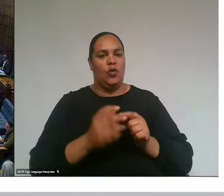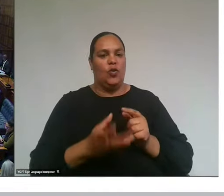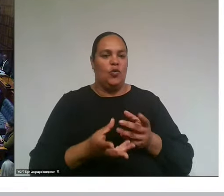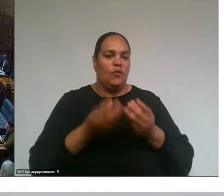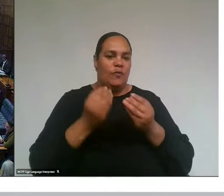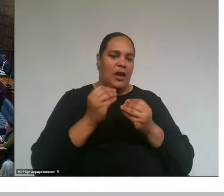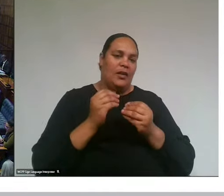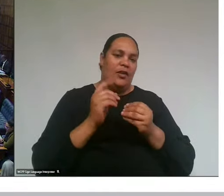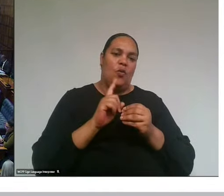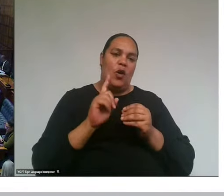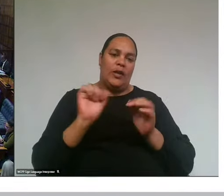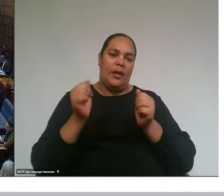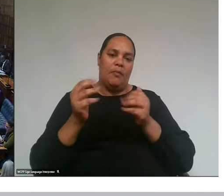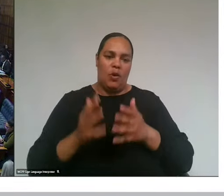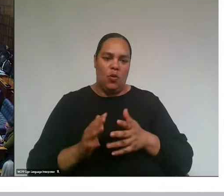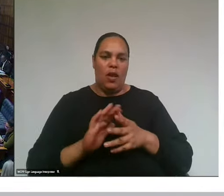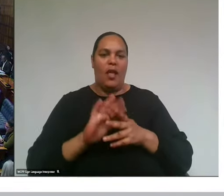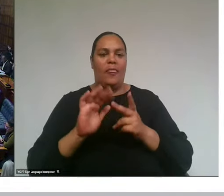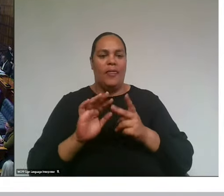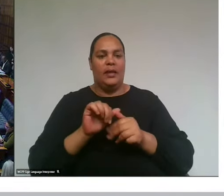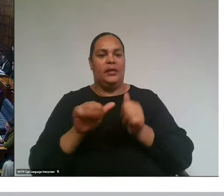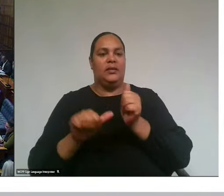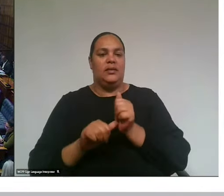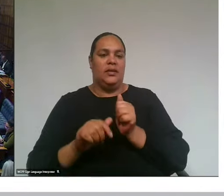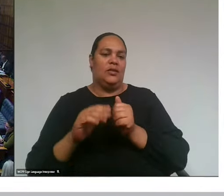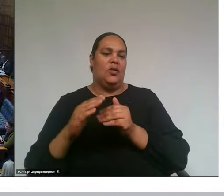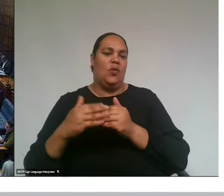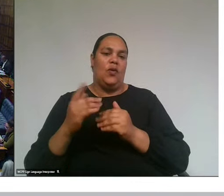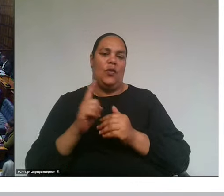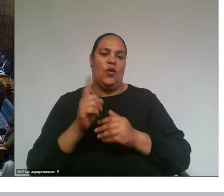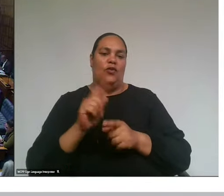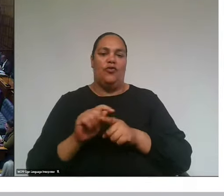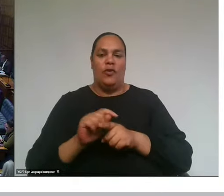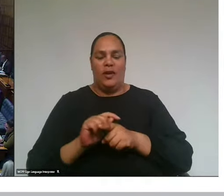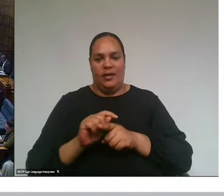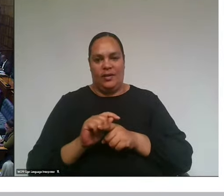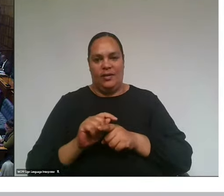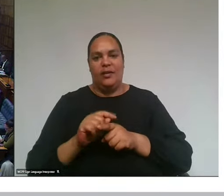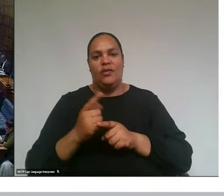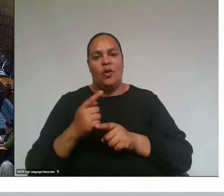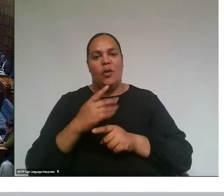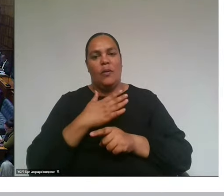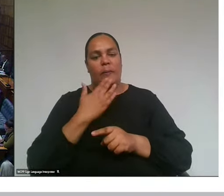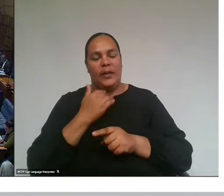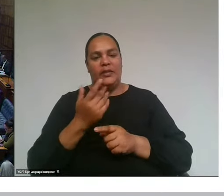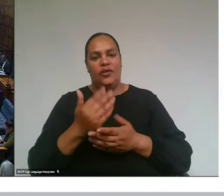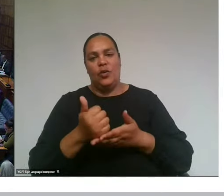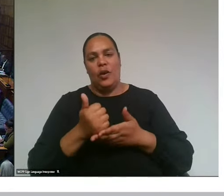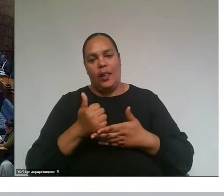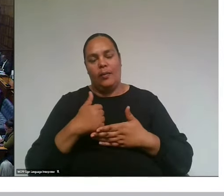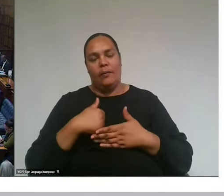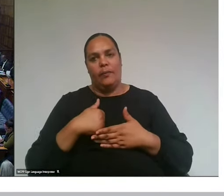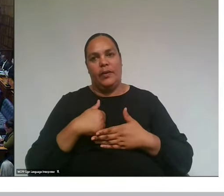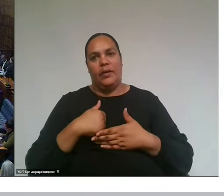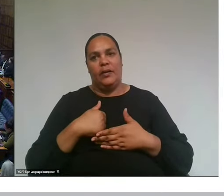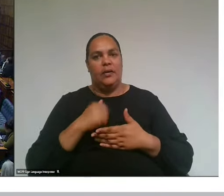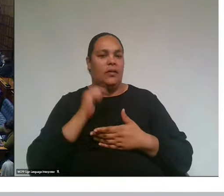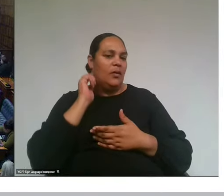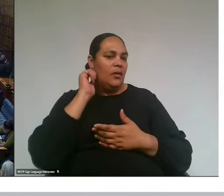a an employer and then assist him with with uh training please if you could just help me